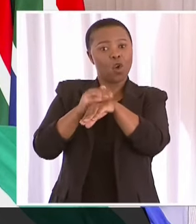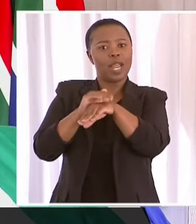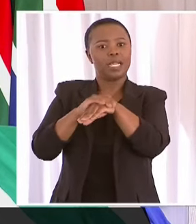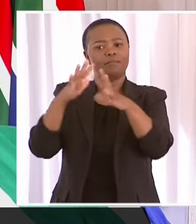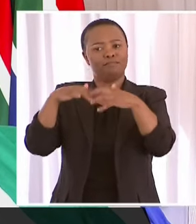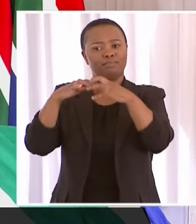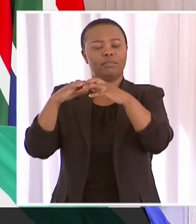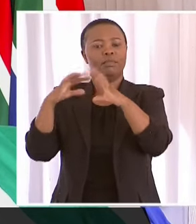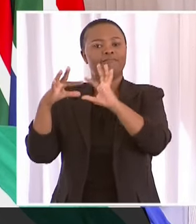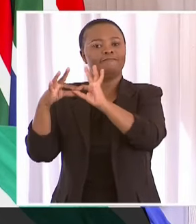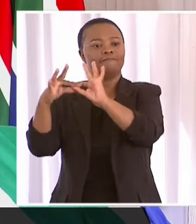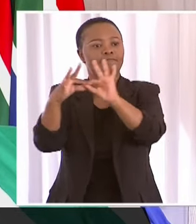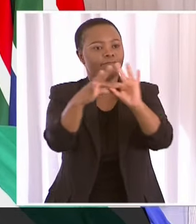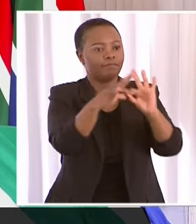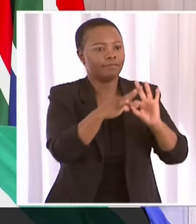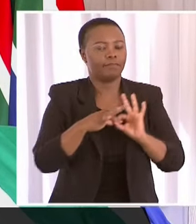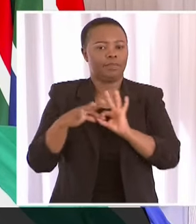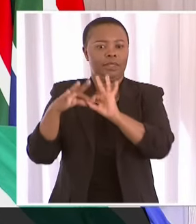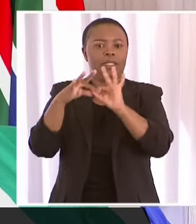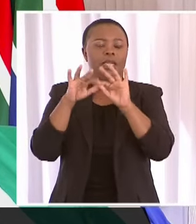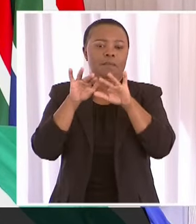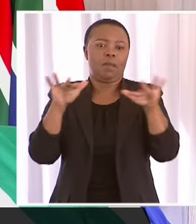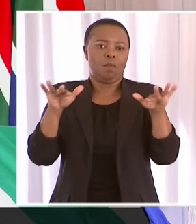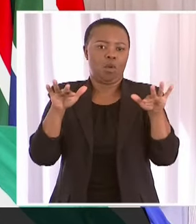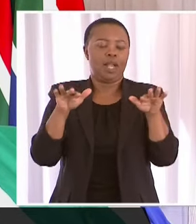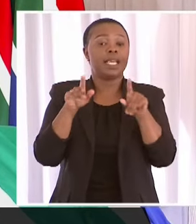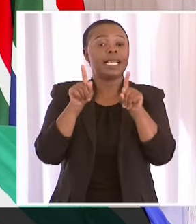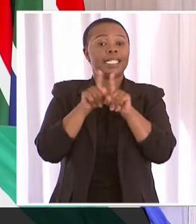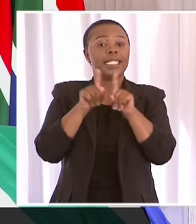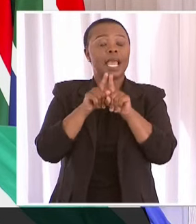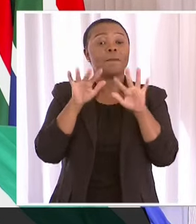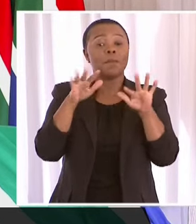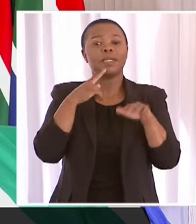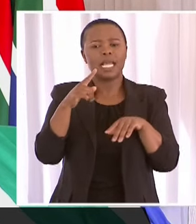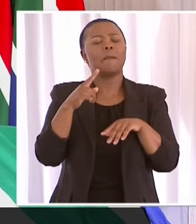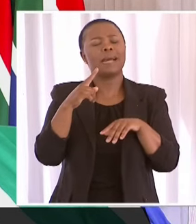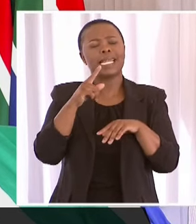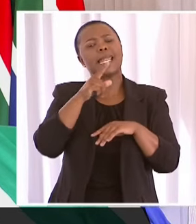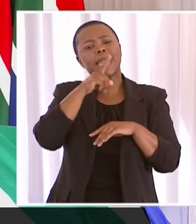and often insisted that they call him by his first name.